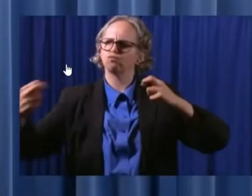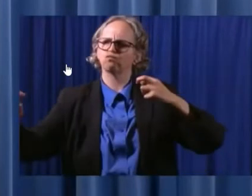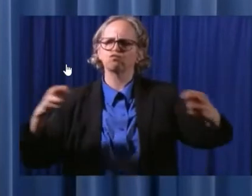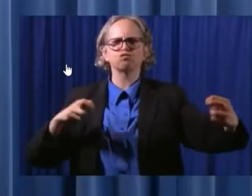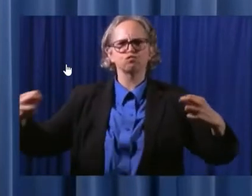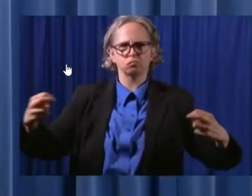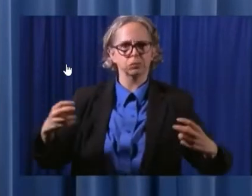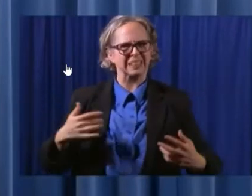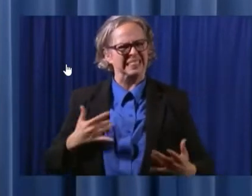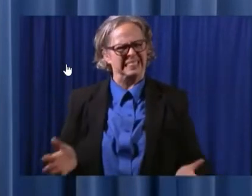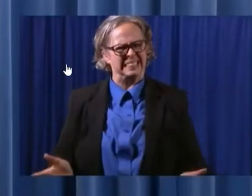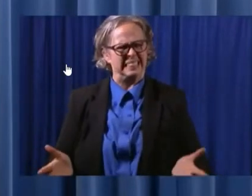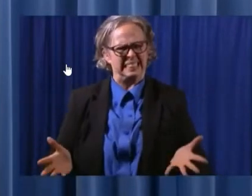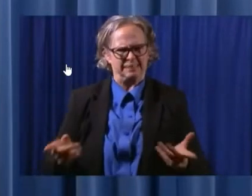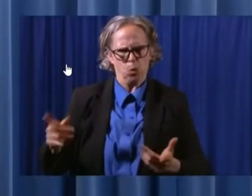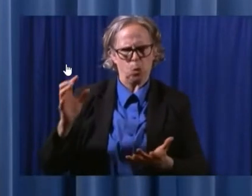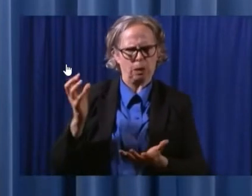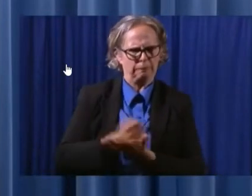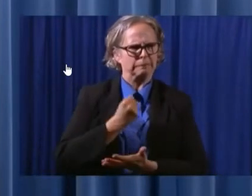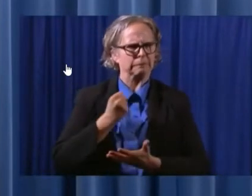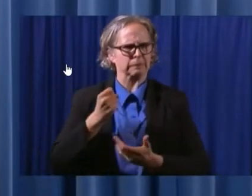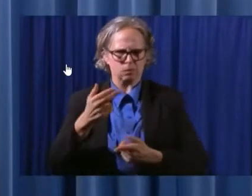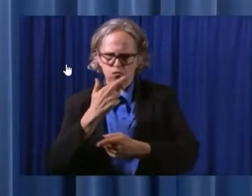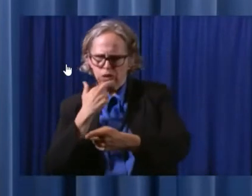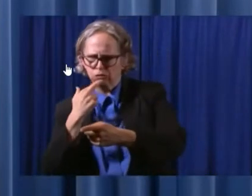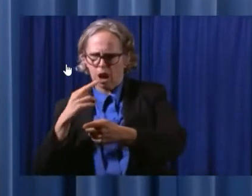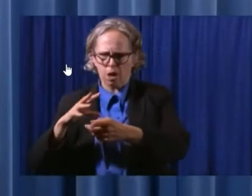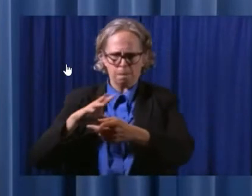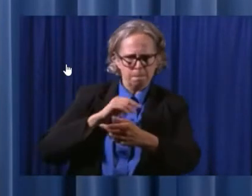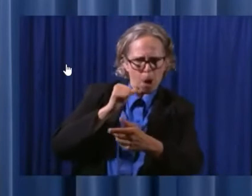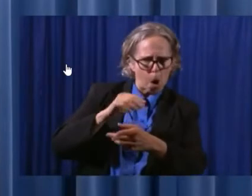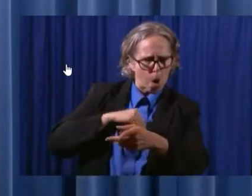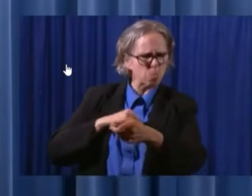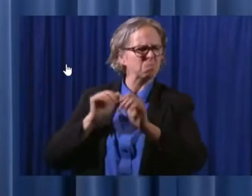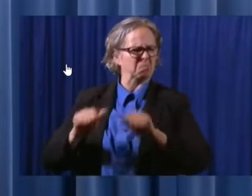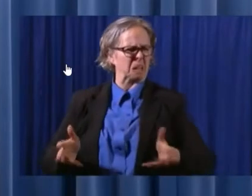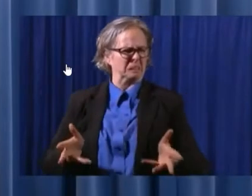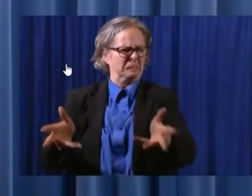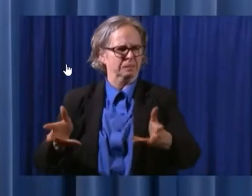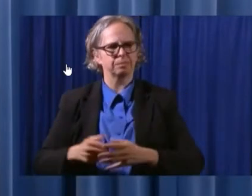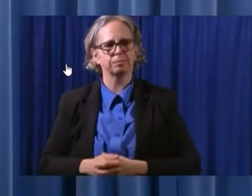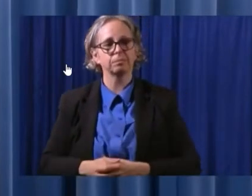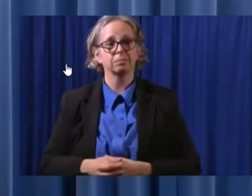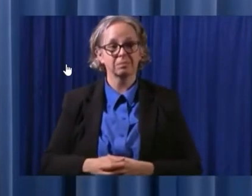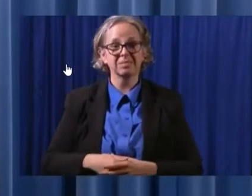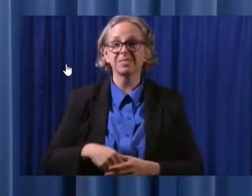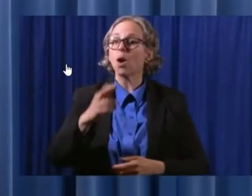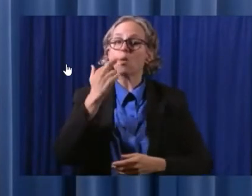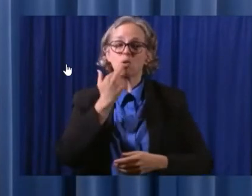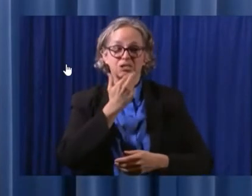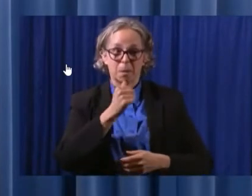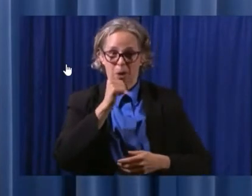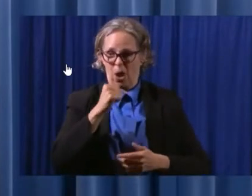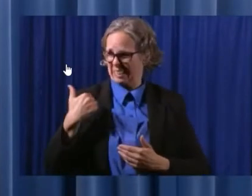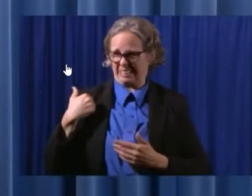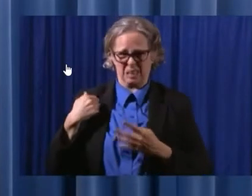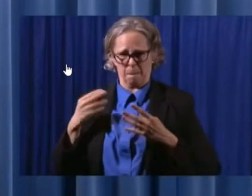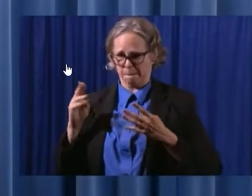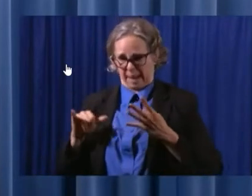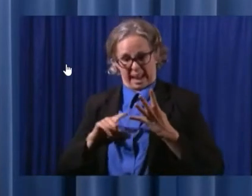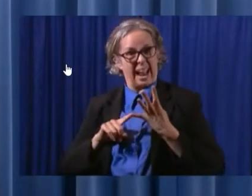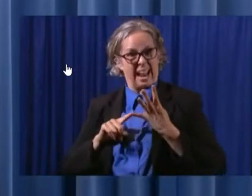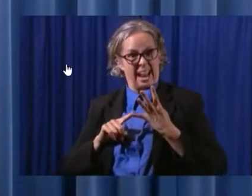talking about right now. When restaurants and bars reopen again, the Ohio Department of Commerce's Division of Liquor Control has